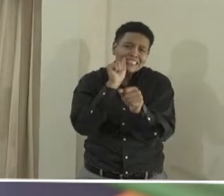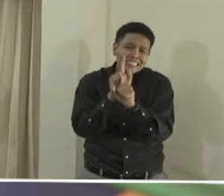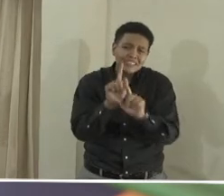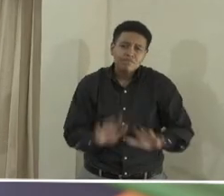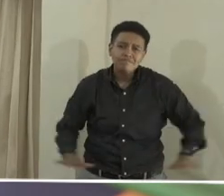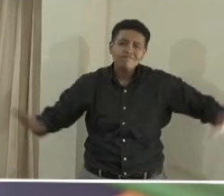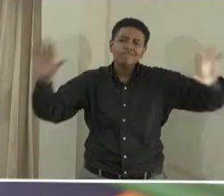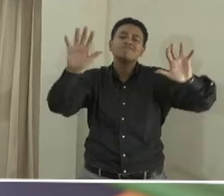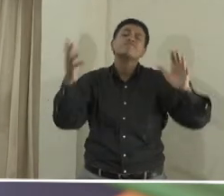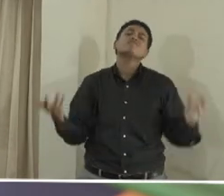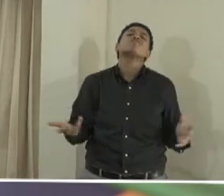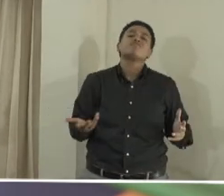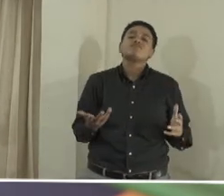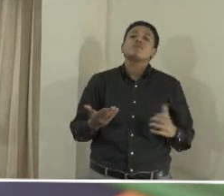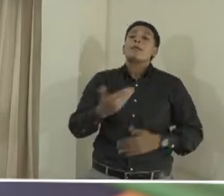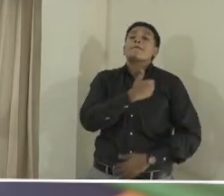sisters,